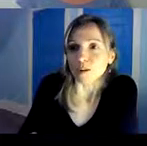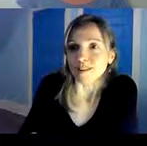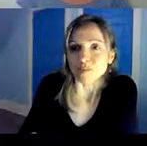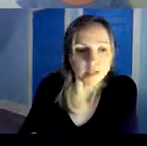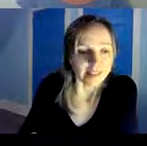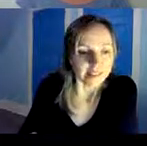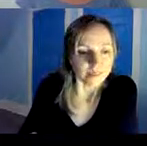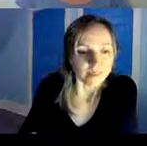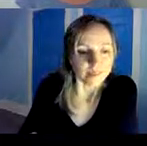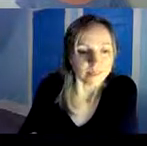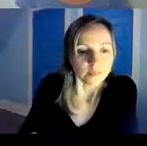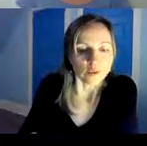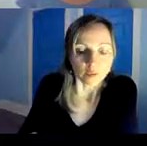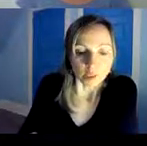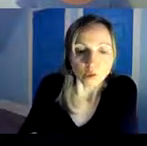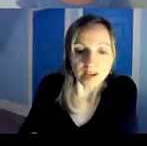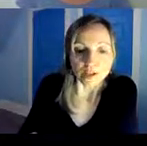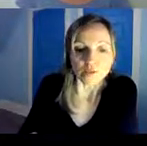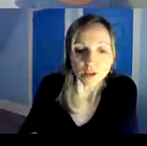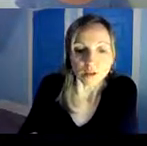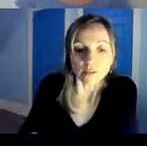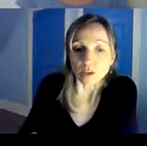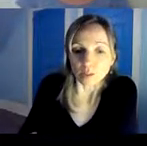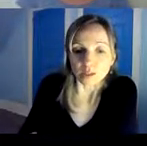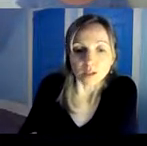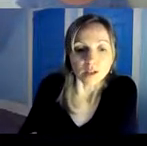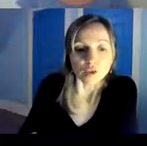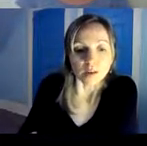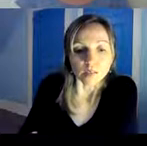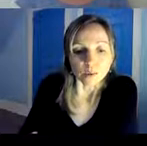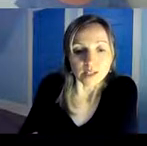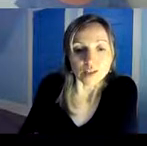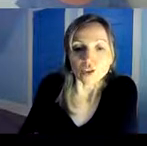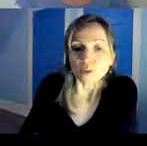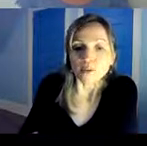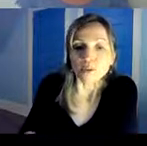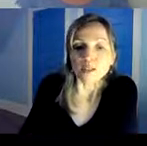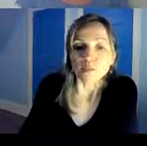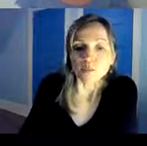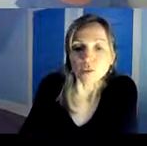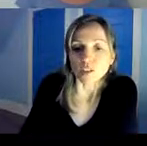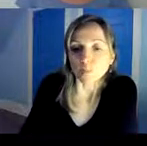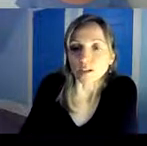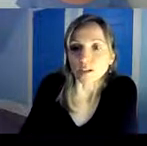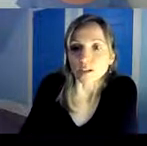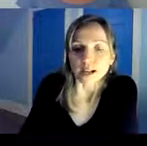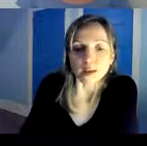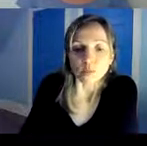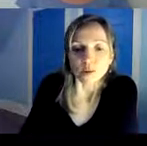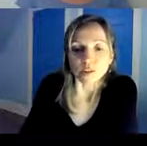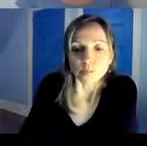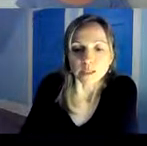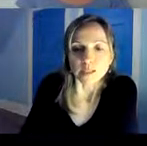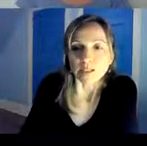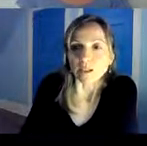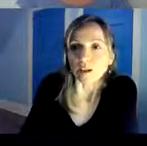Above ground parts of the plants. So if you have a large patch of gout weed, try mowing it soon after the leaves emerge in the spring, and that